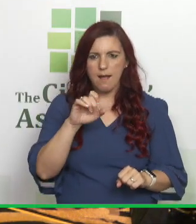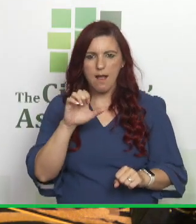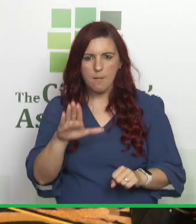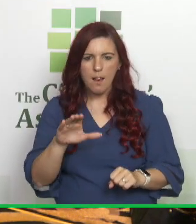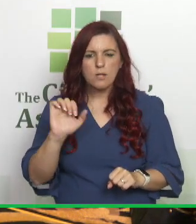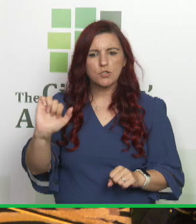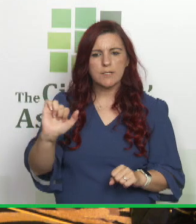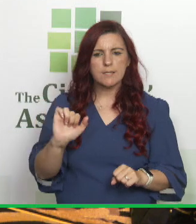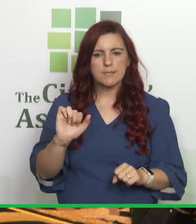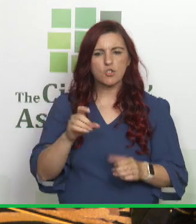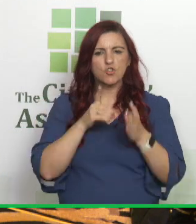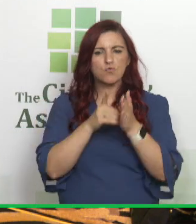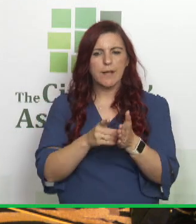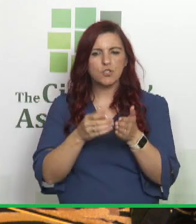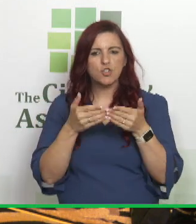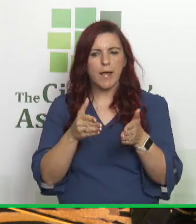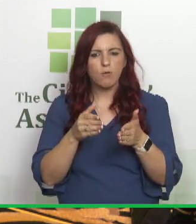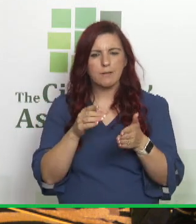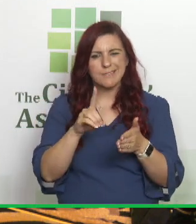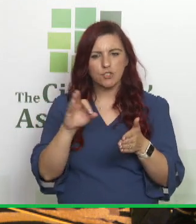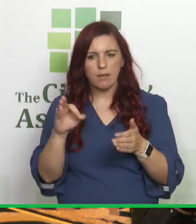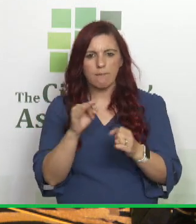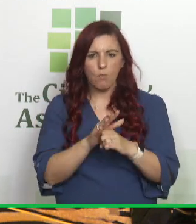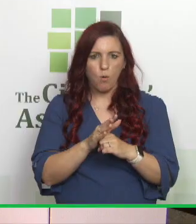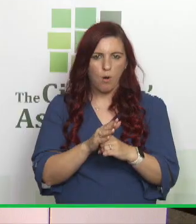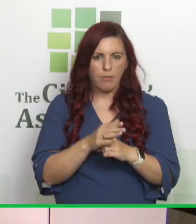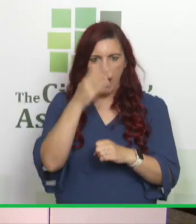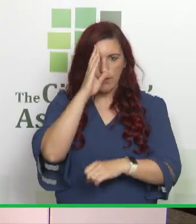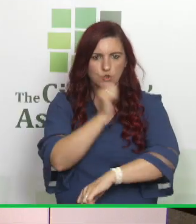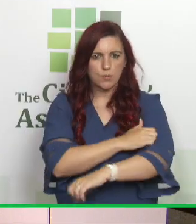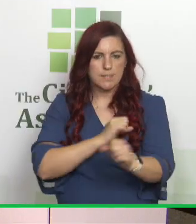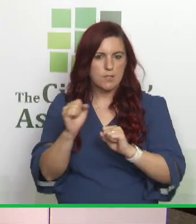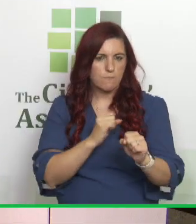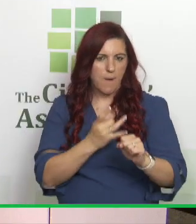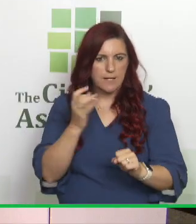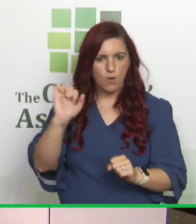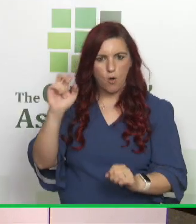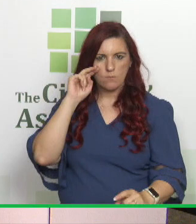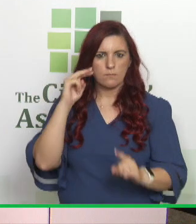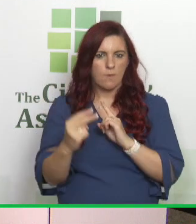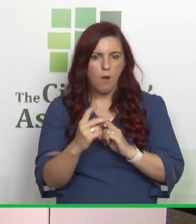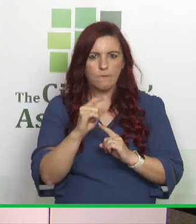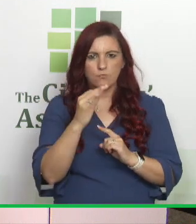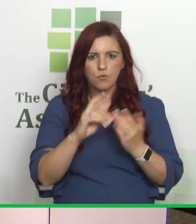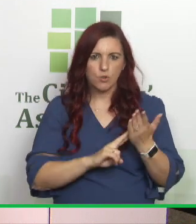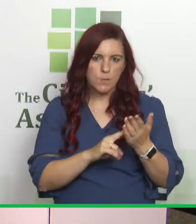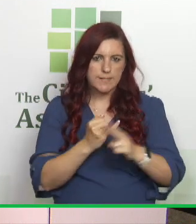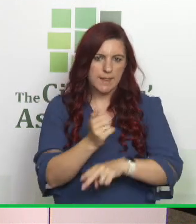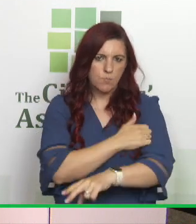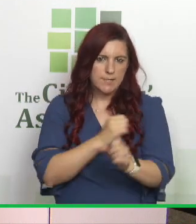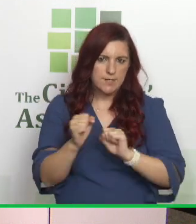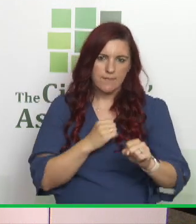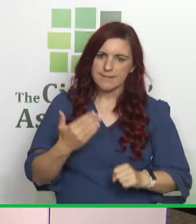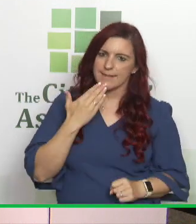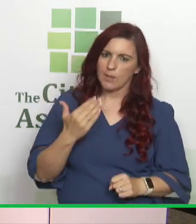the Director General of the Irish Prison Service, to give us her perspective, particularly related to the issue of drugs, drug use and prison services. Thank you, Caron.